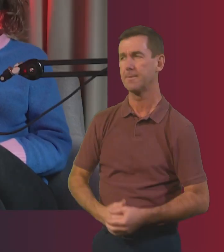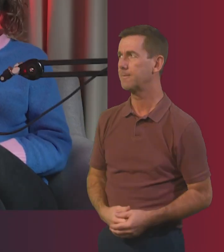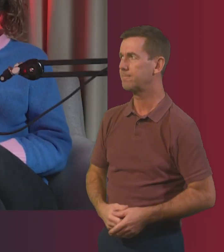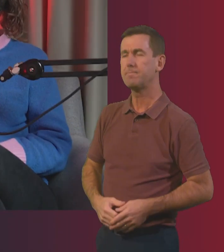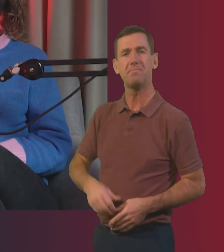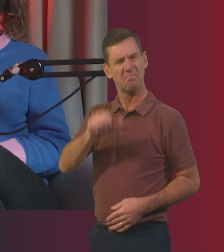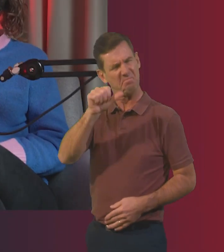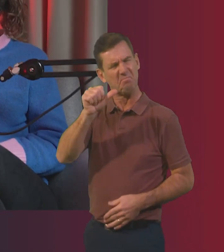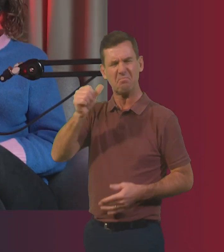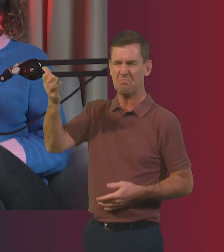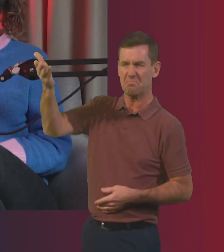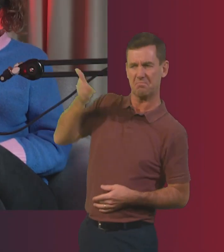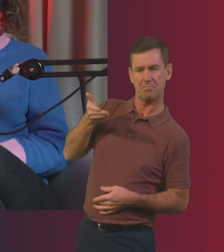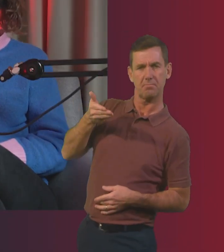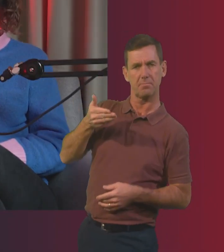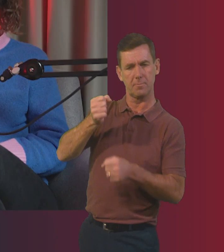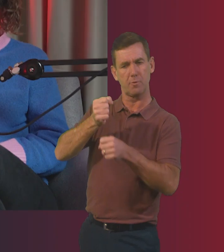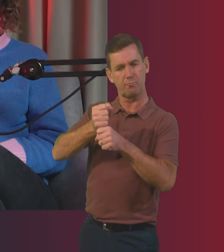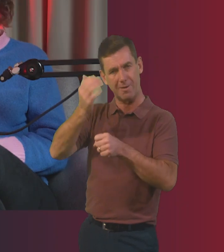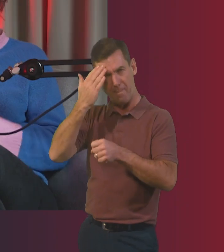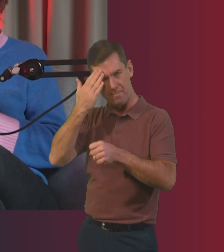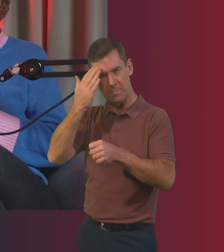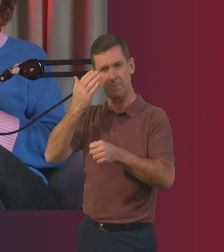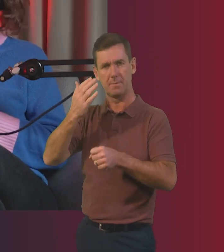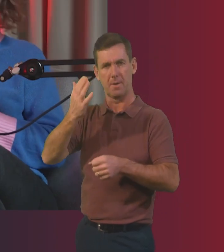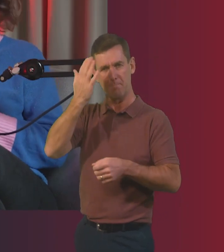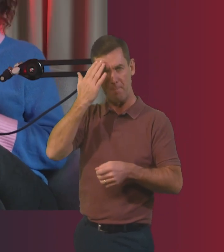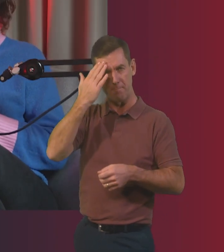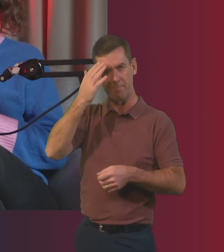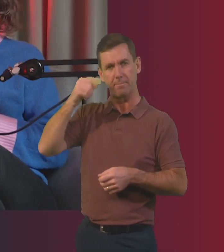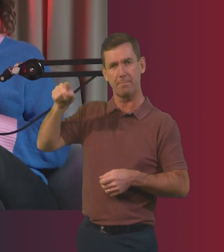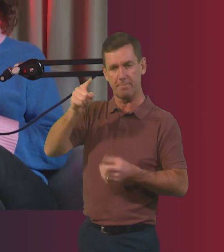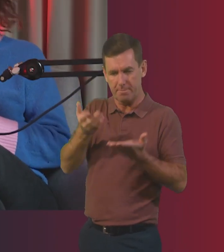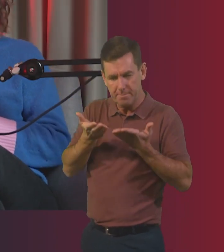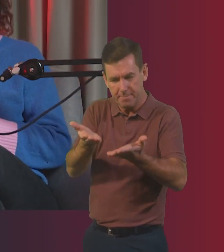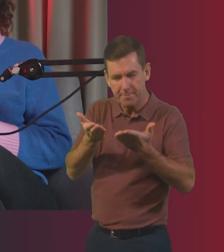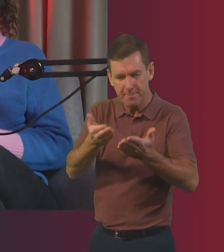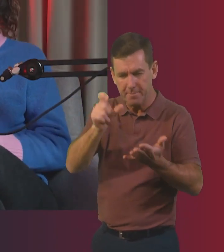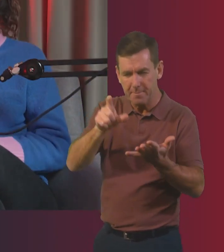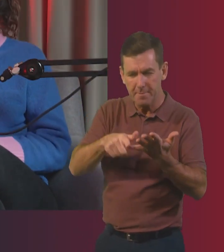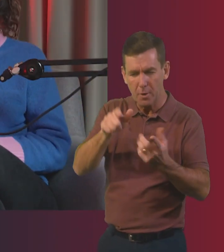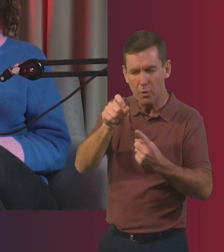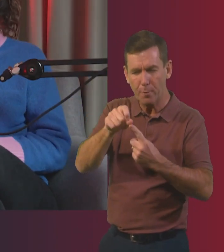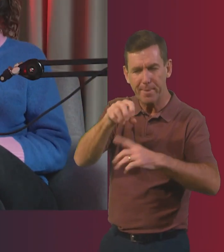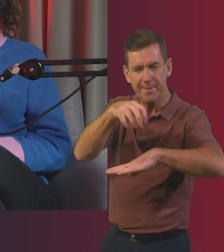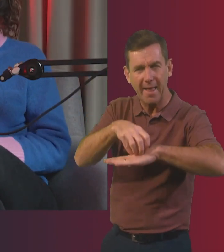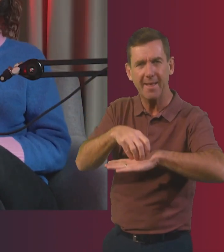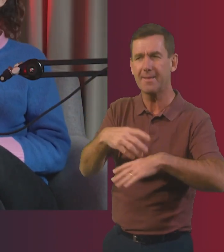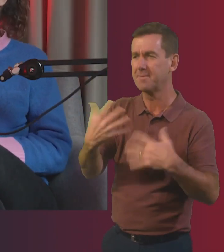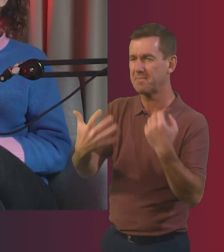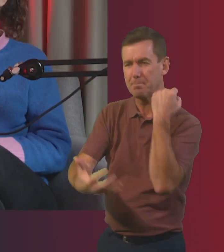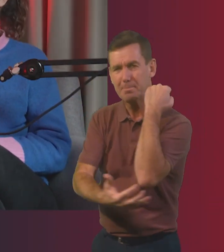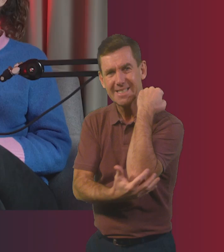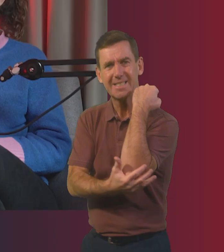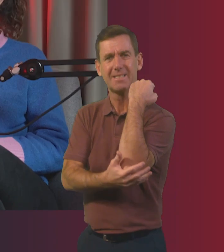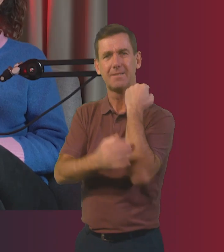to me. I baked with my grandma and my mum, and we used to just do little cupcake kind of things and biscuits. I don't want to